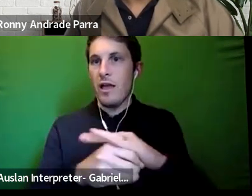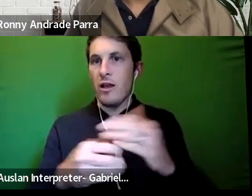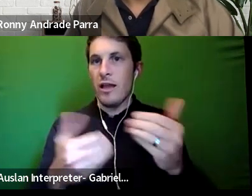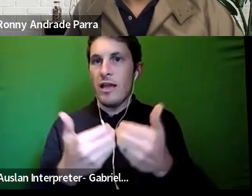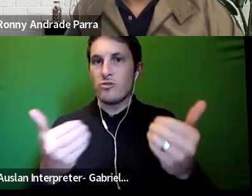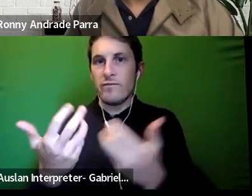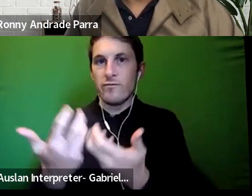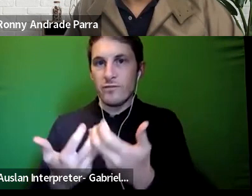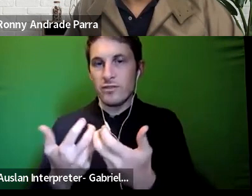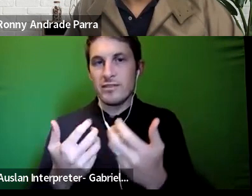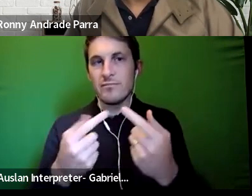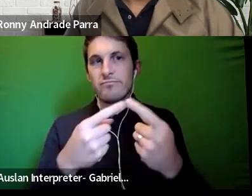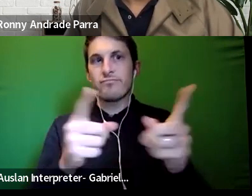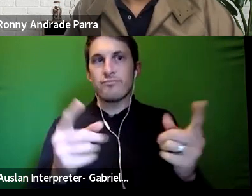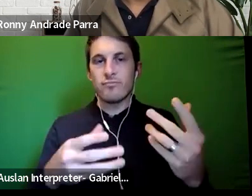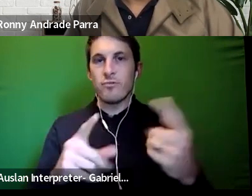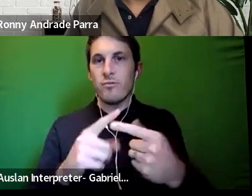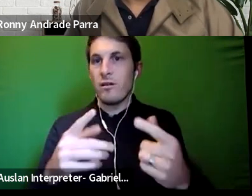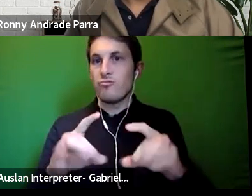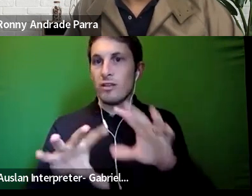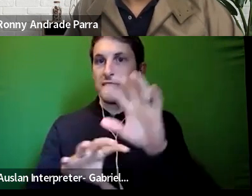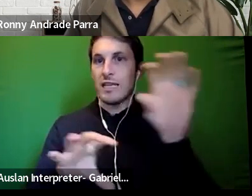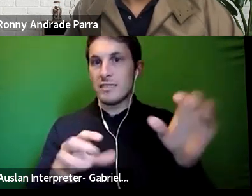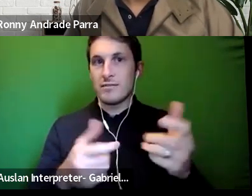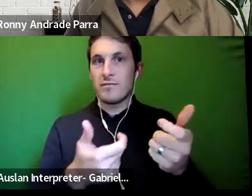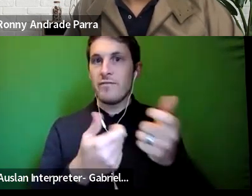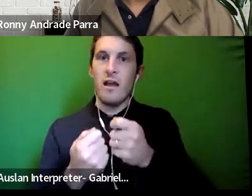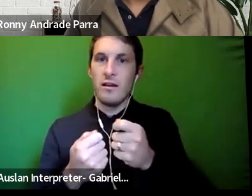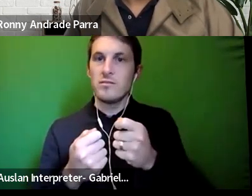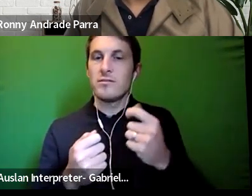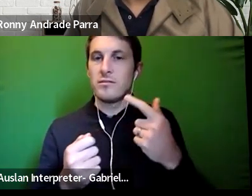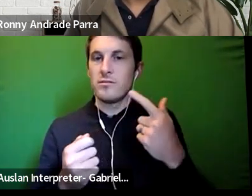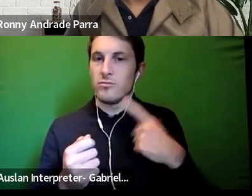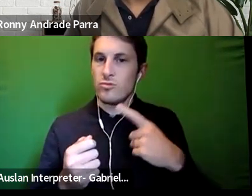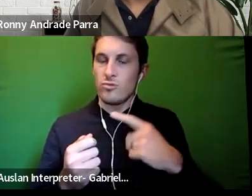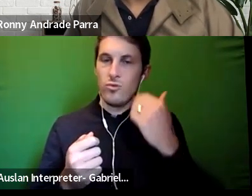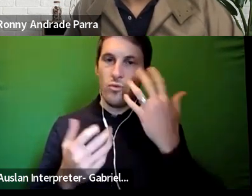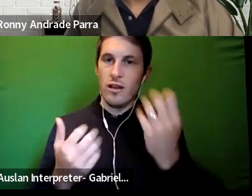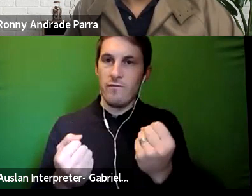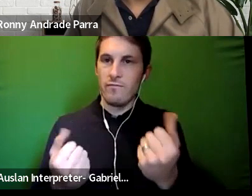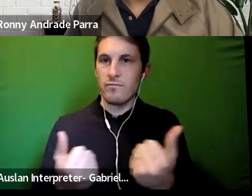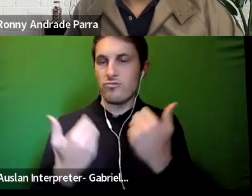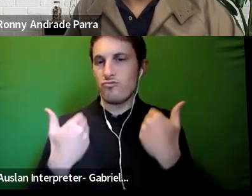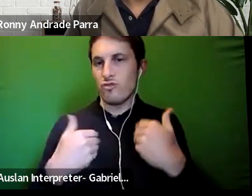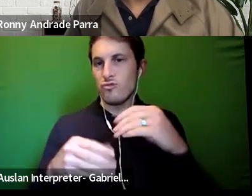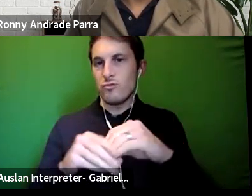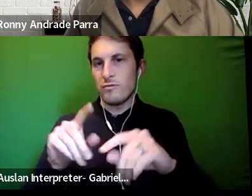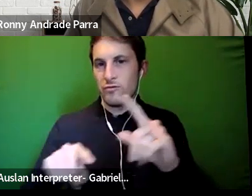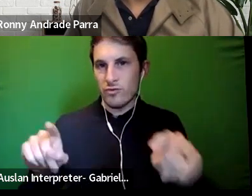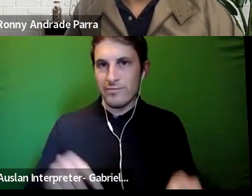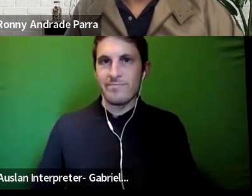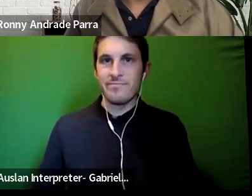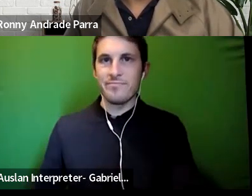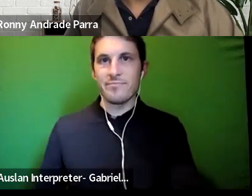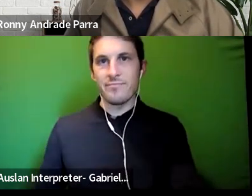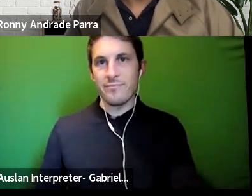from other universities, from other states, because there's richness in diversity. And we all know that, because that's